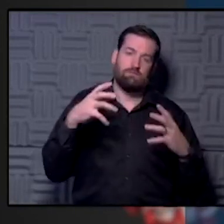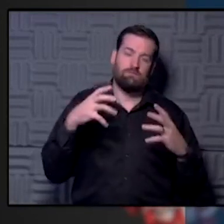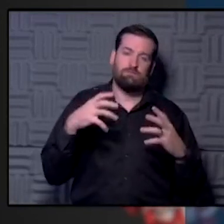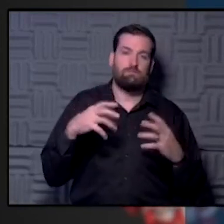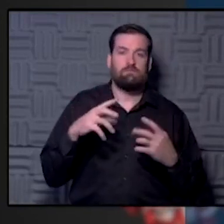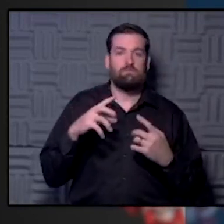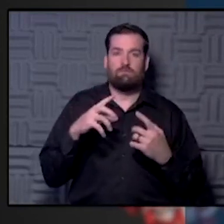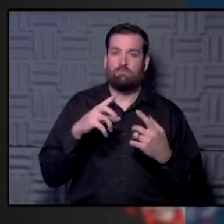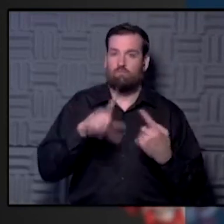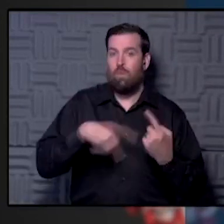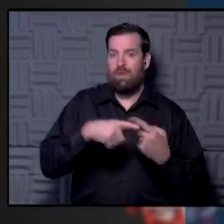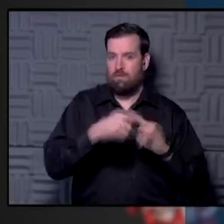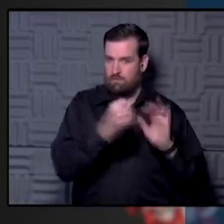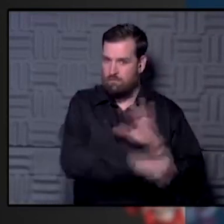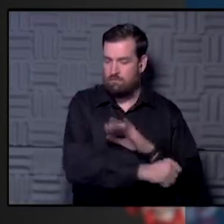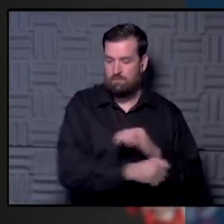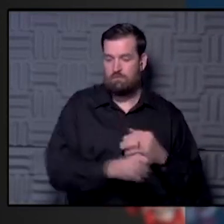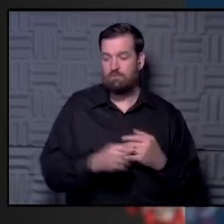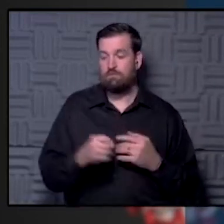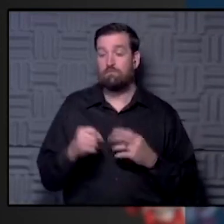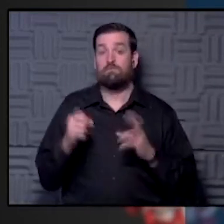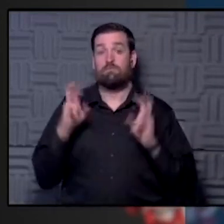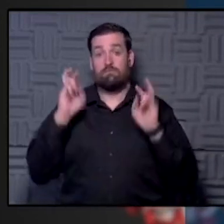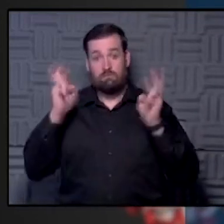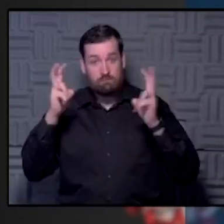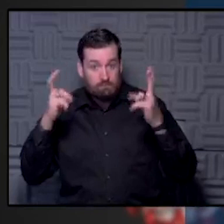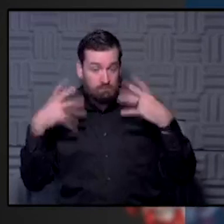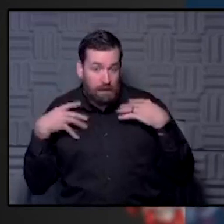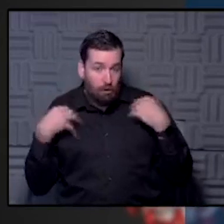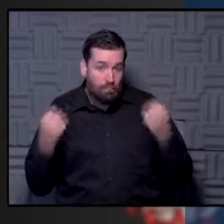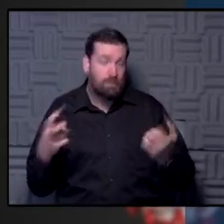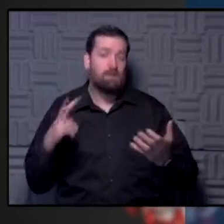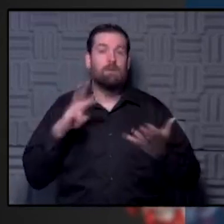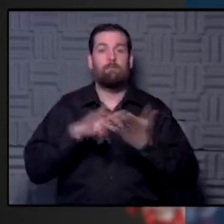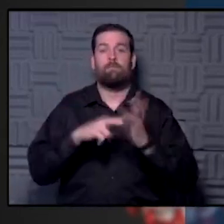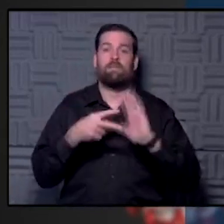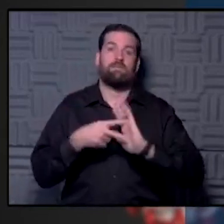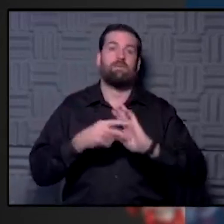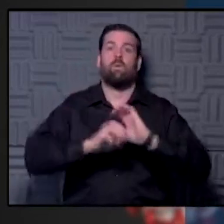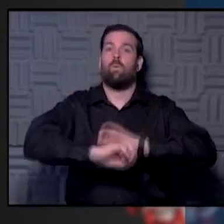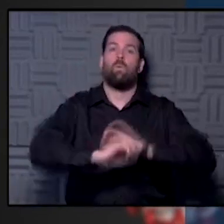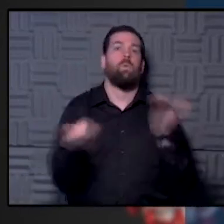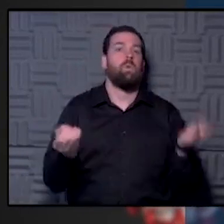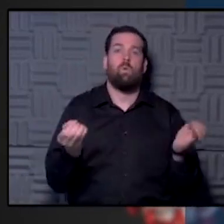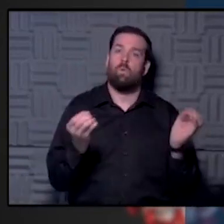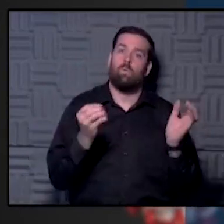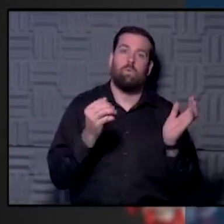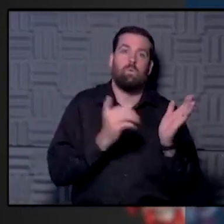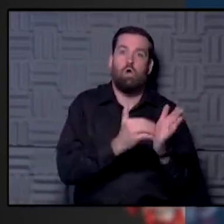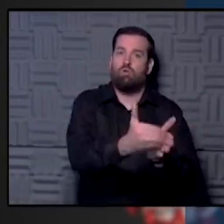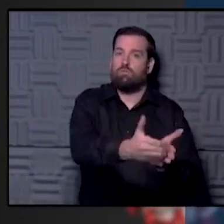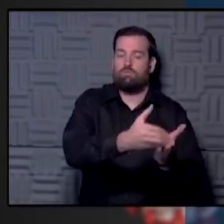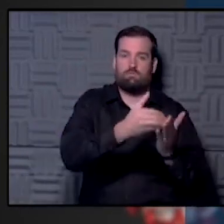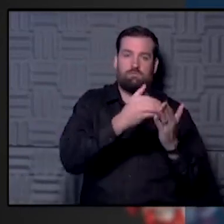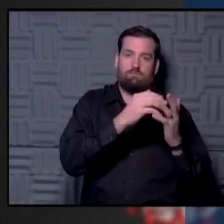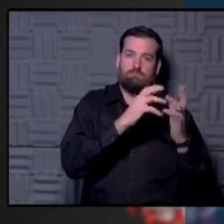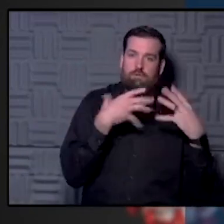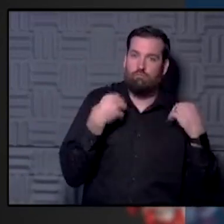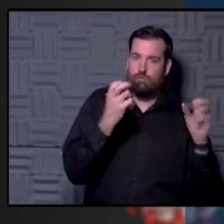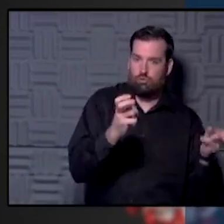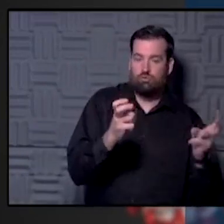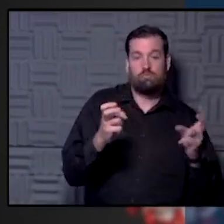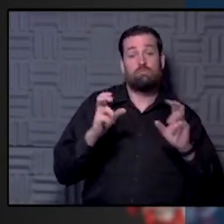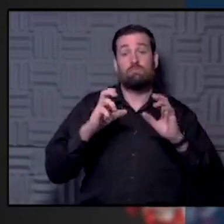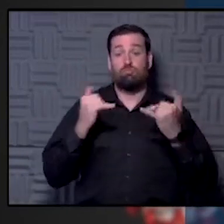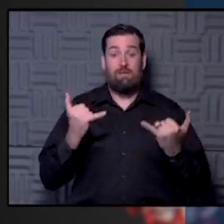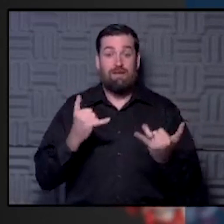their admission. And so when I say, quote, healthy here, I mean no chronic conditions. These patients have none. They're not treated for any